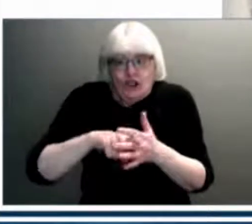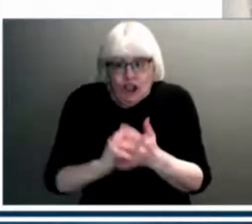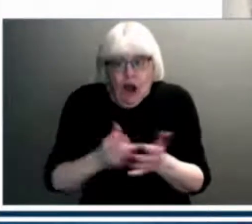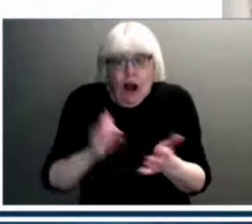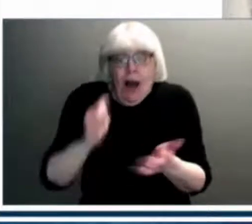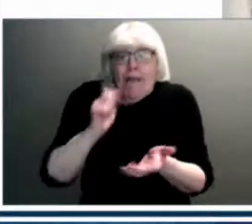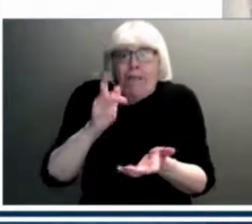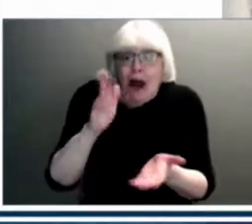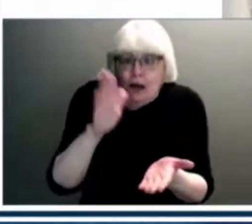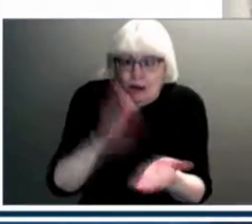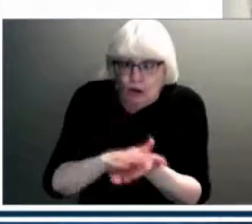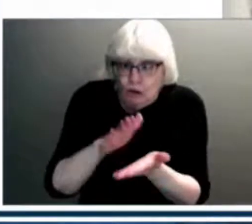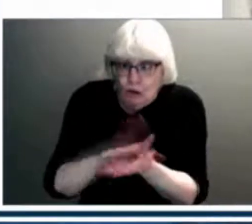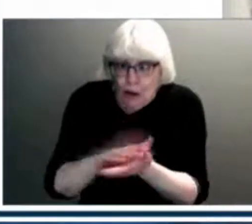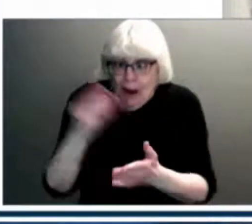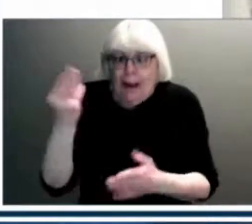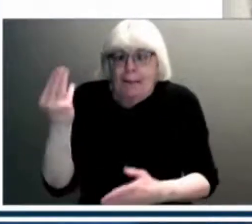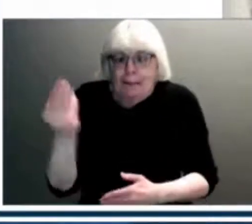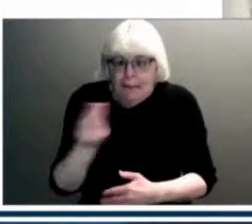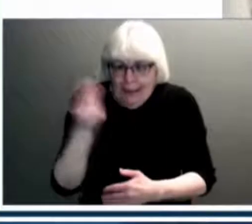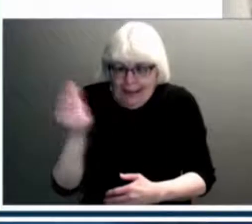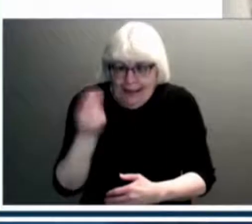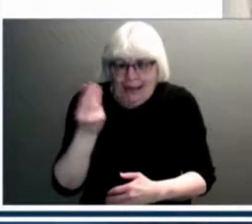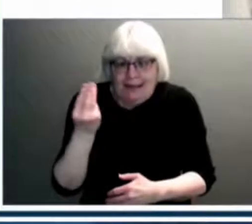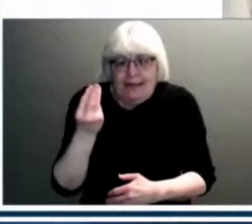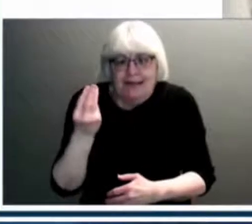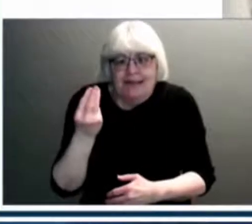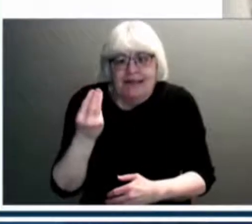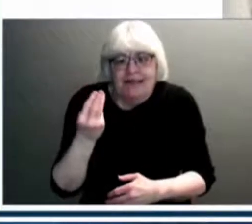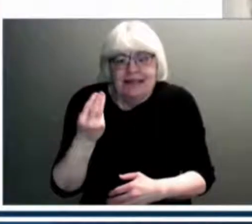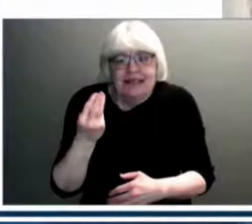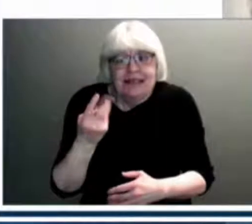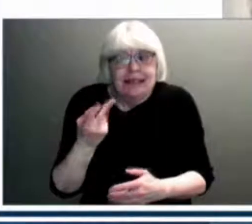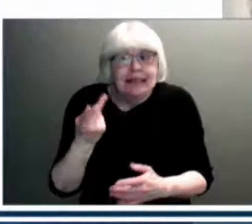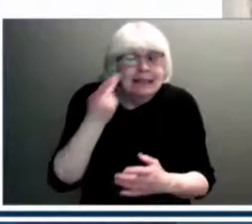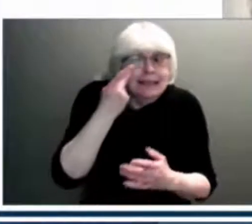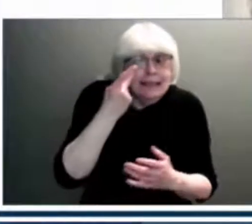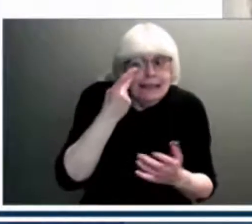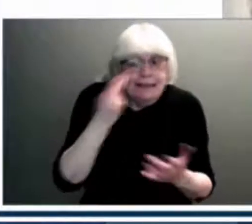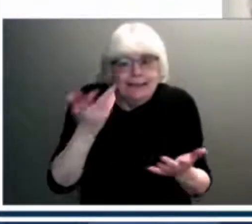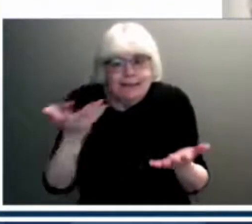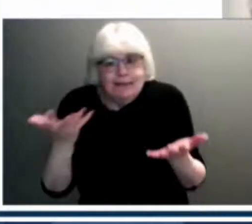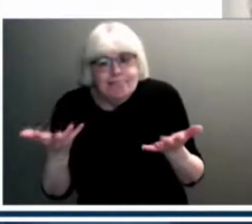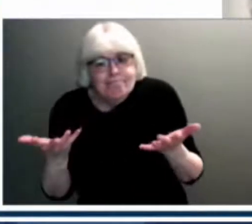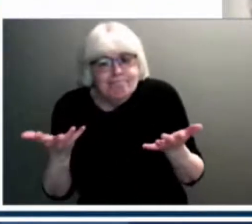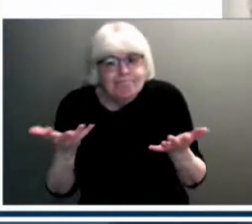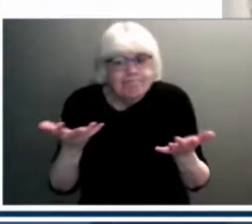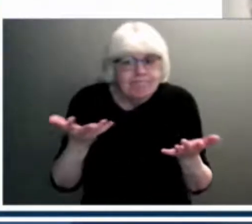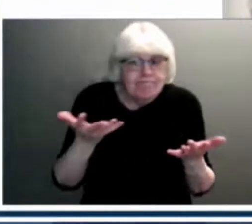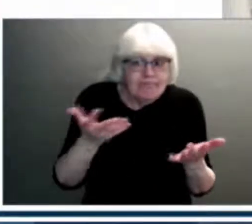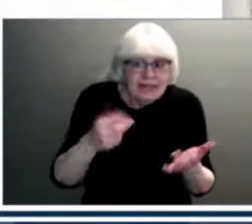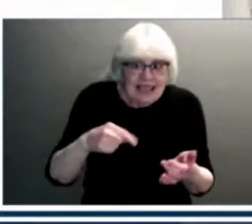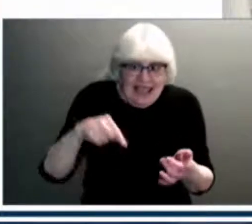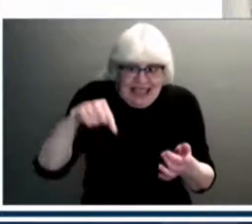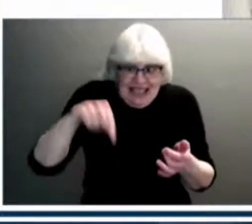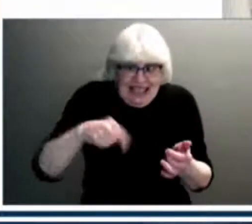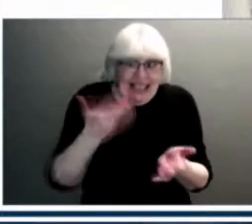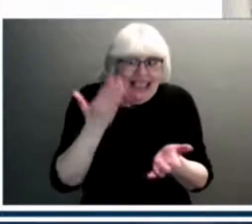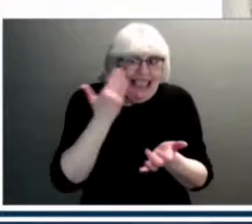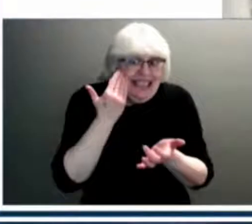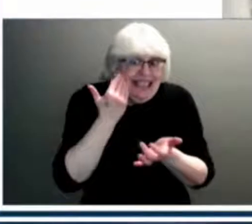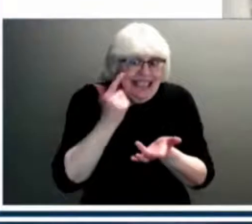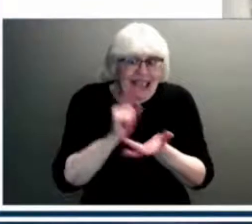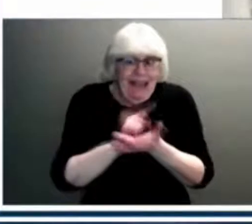commitments as to how we as a province would use the week in preparation for that return to school. And I can tell you